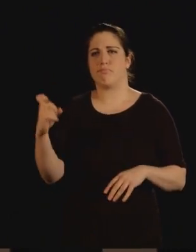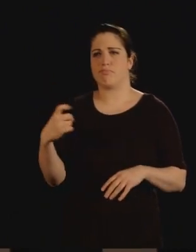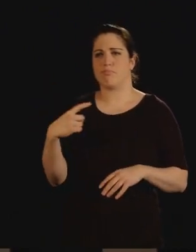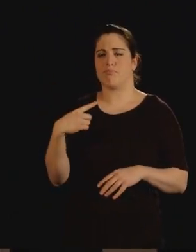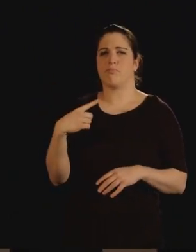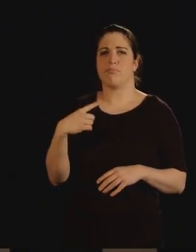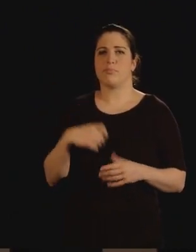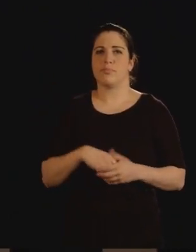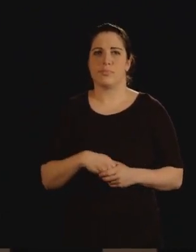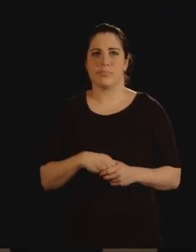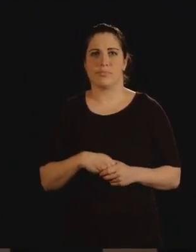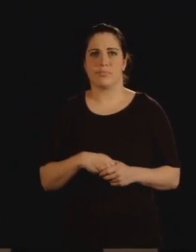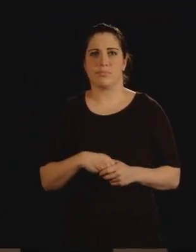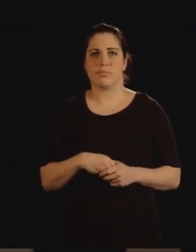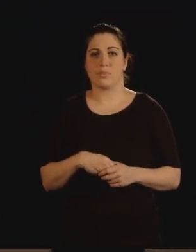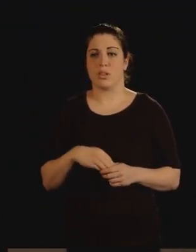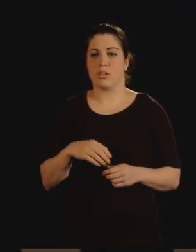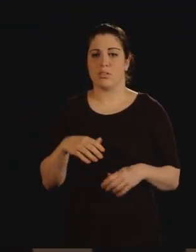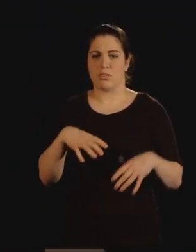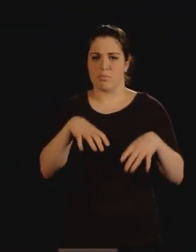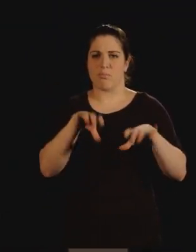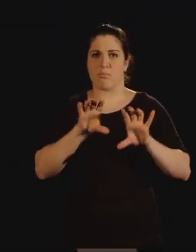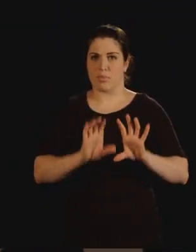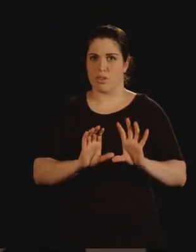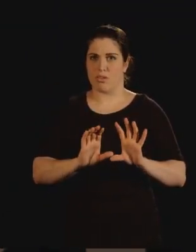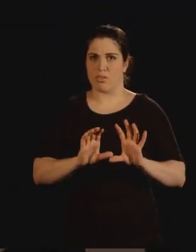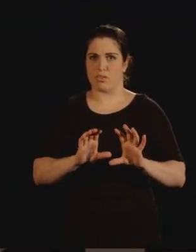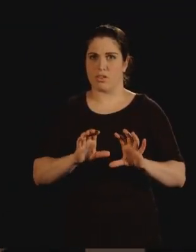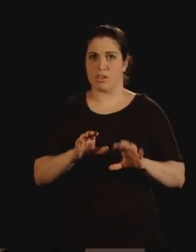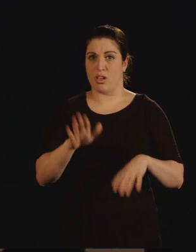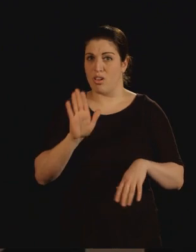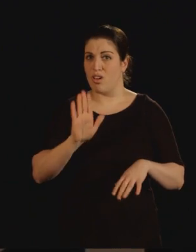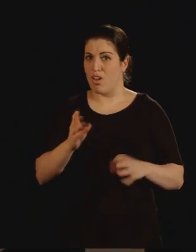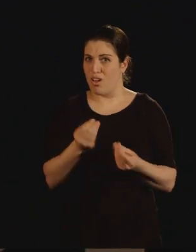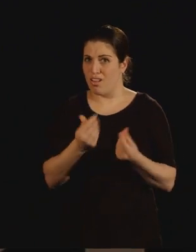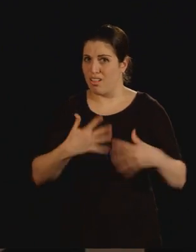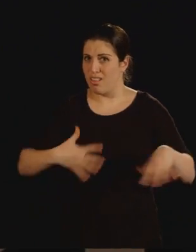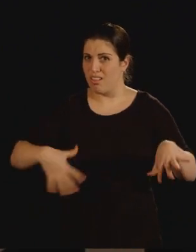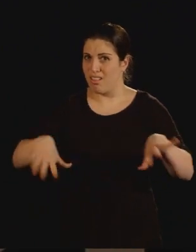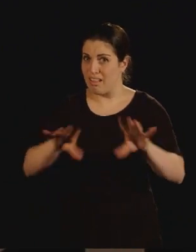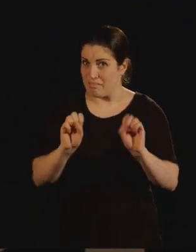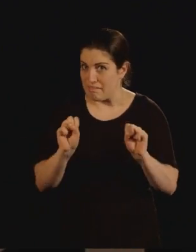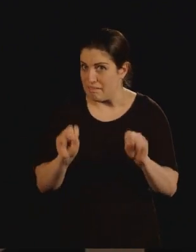little question. Was it legal to bury a loved one on residential property?